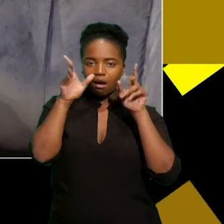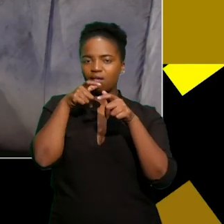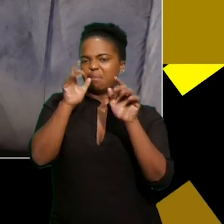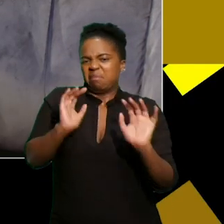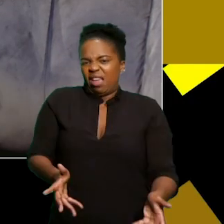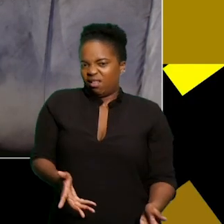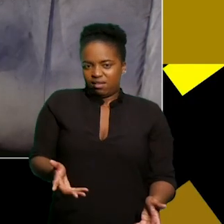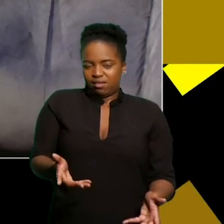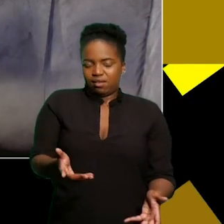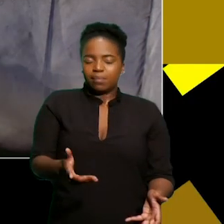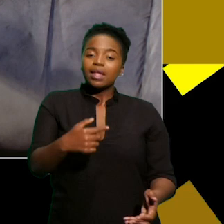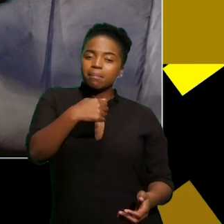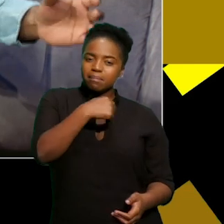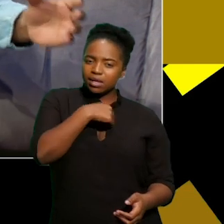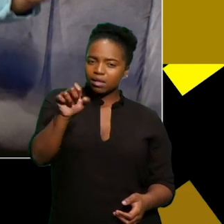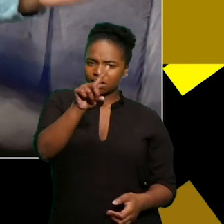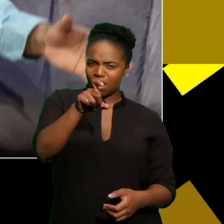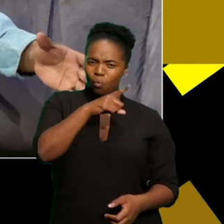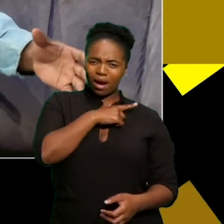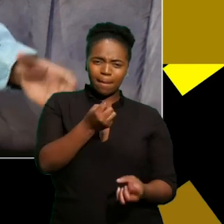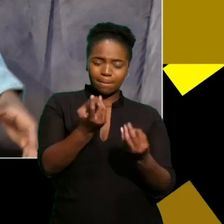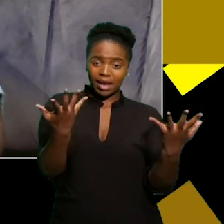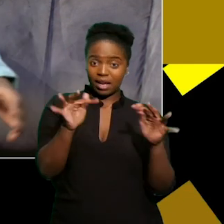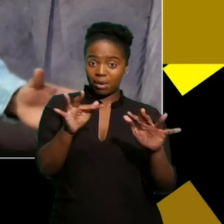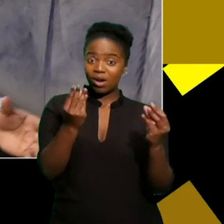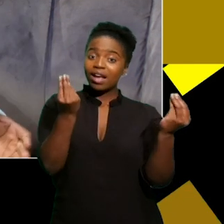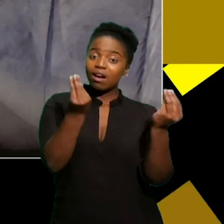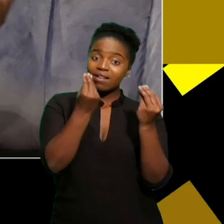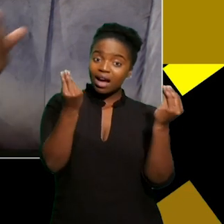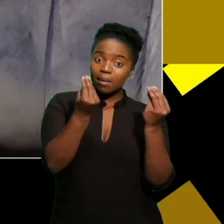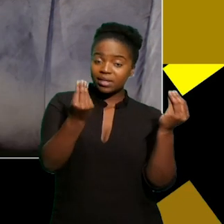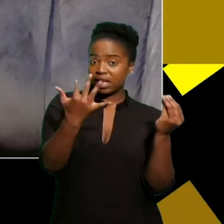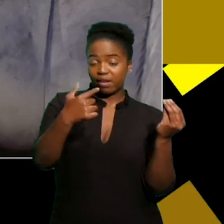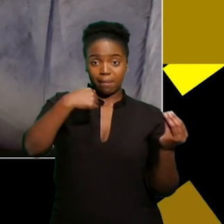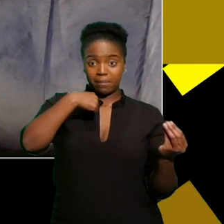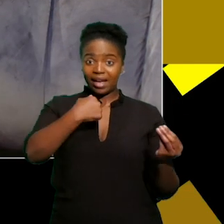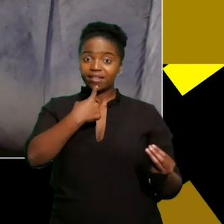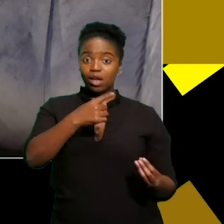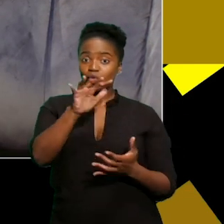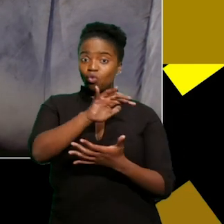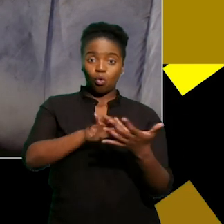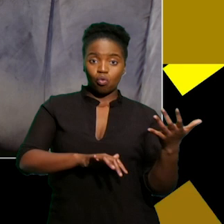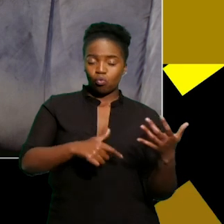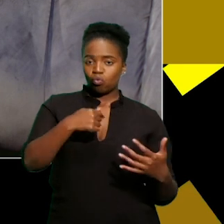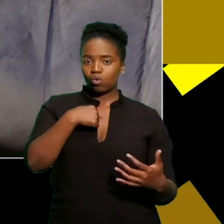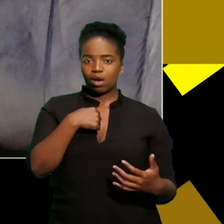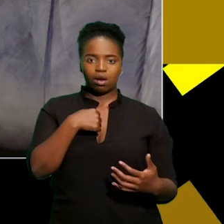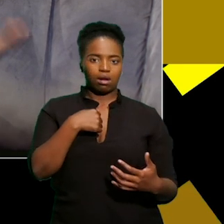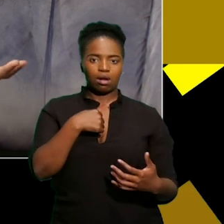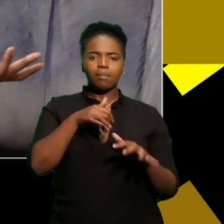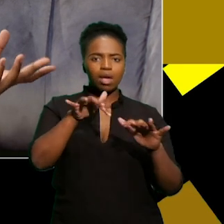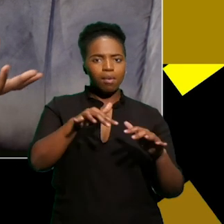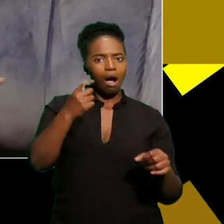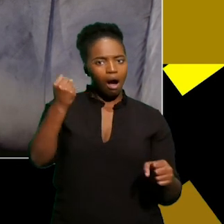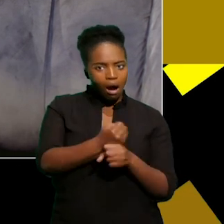question then becomes, Wuti, because a lot of people who are influencers, and influencers now, if I drop a story as someone who's active on social media, people